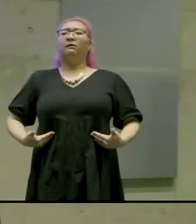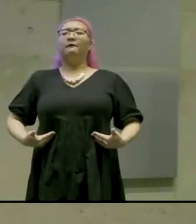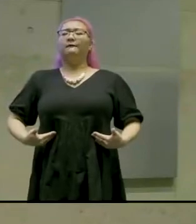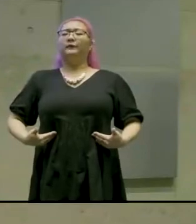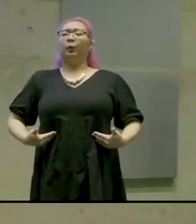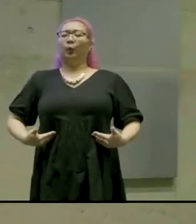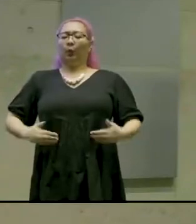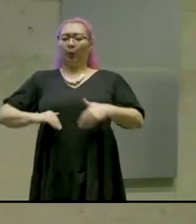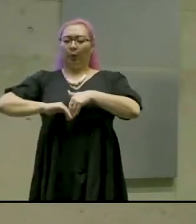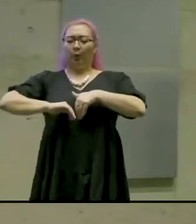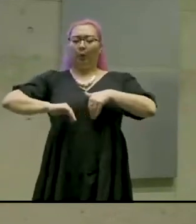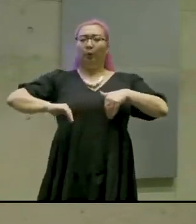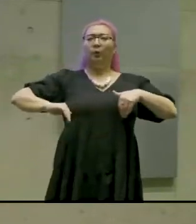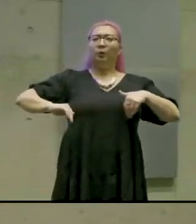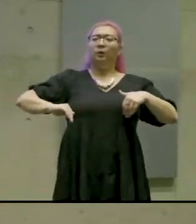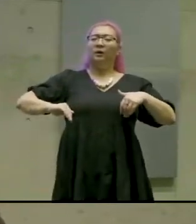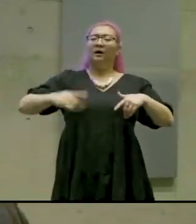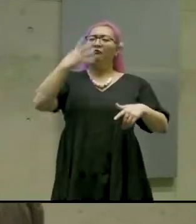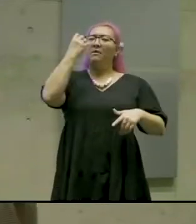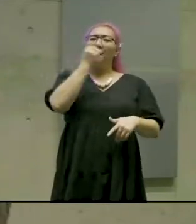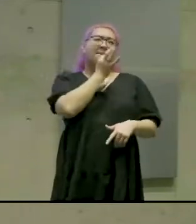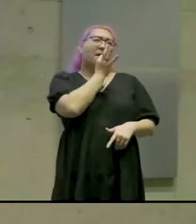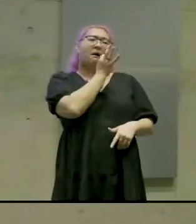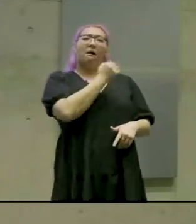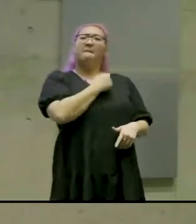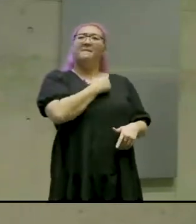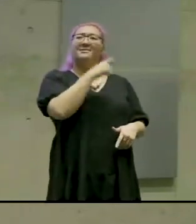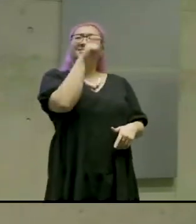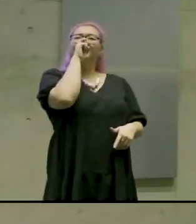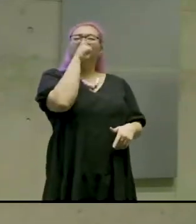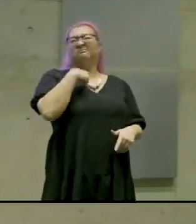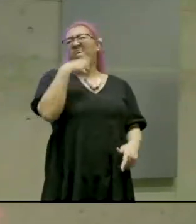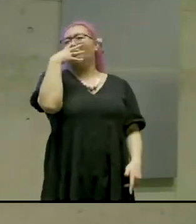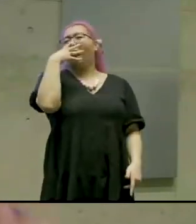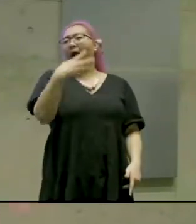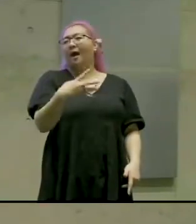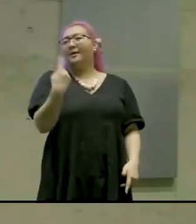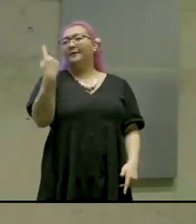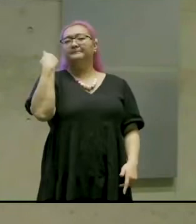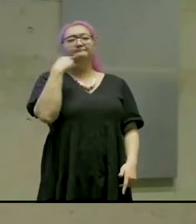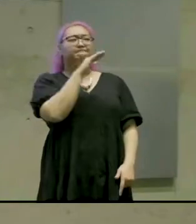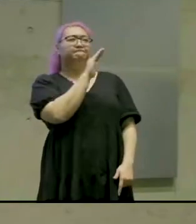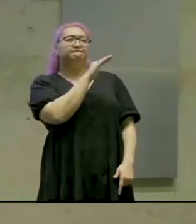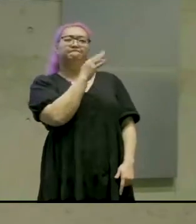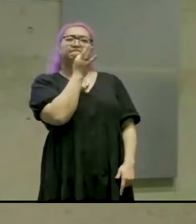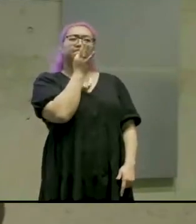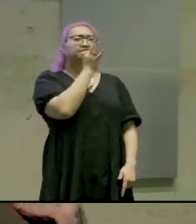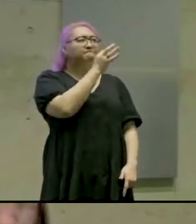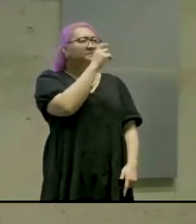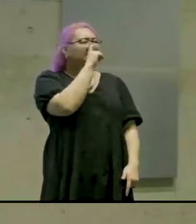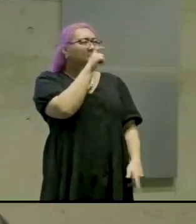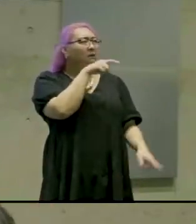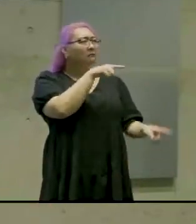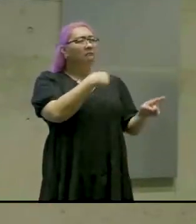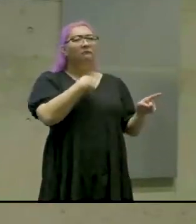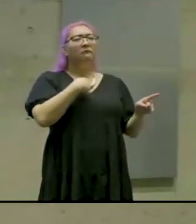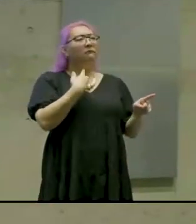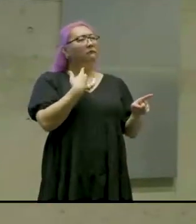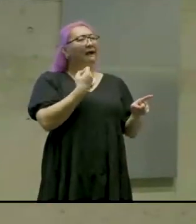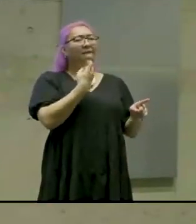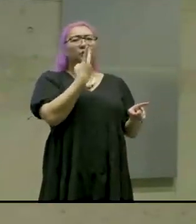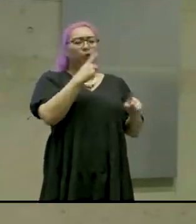I remember asking my sister when I was 9 or 10, is it normal to have 2 different personalities, one at home and one at